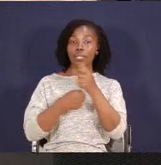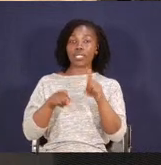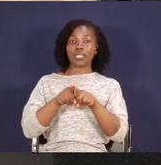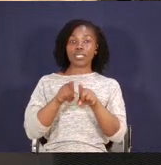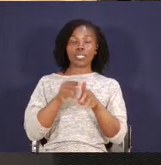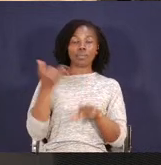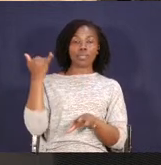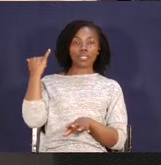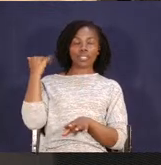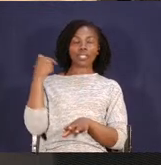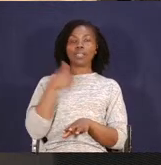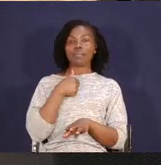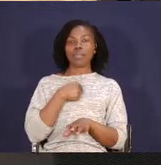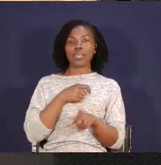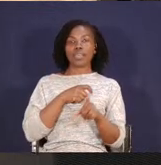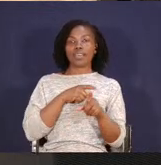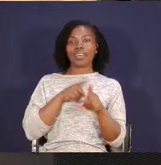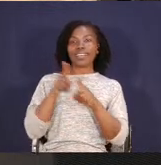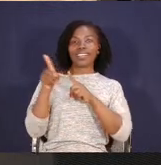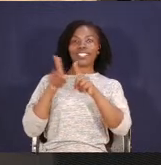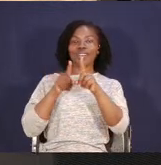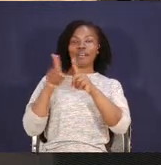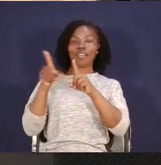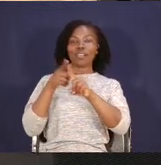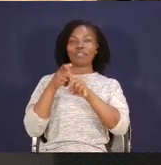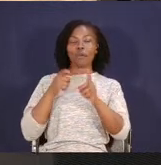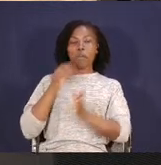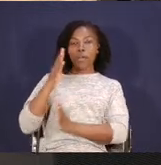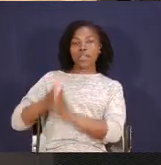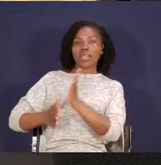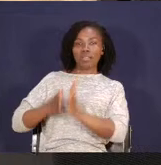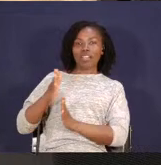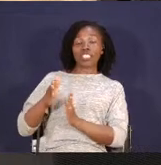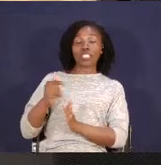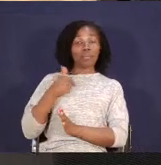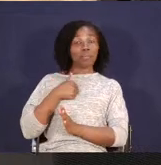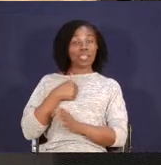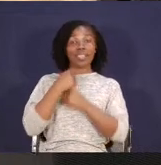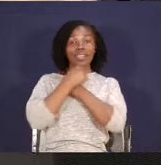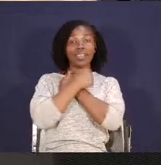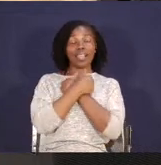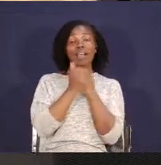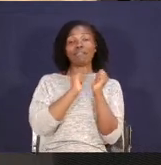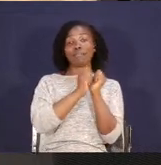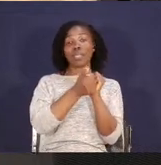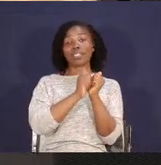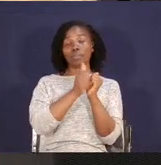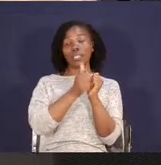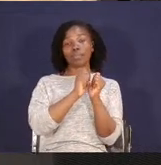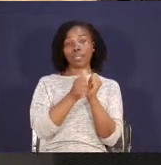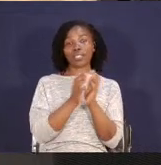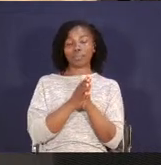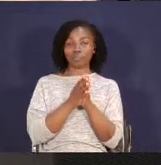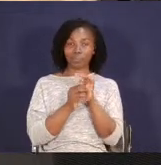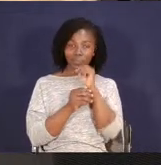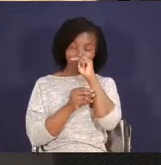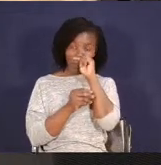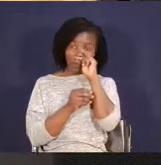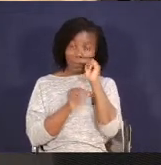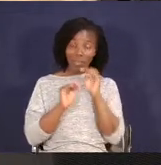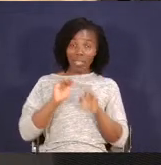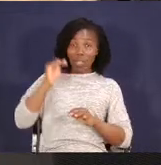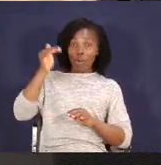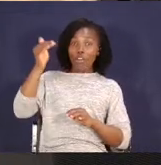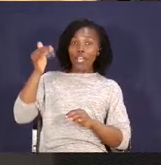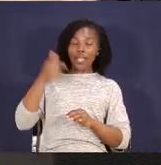my Mahu, I love roast maize." And there are those guys who sell maize. Dr. Gishan is telling you, don't be stopping there. Yeah, on the hill. And